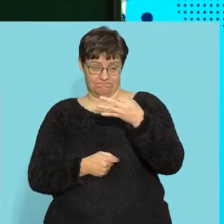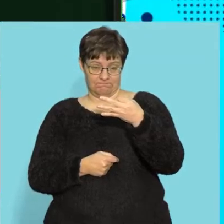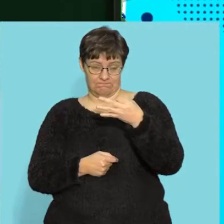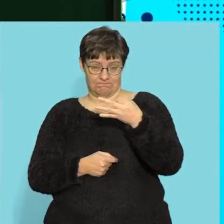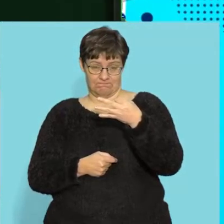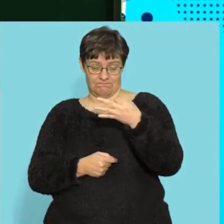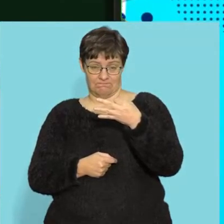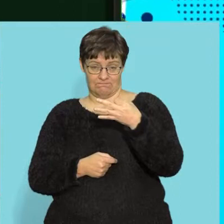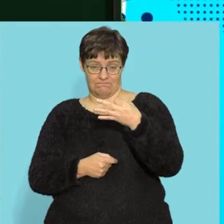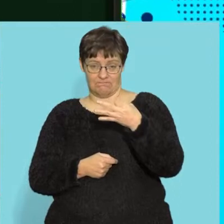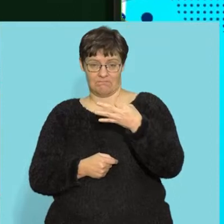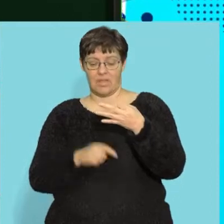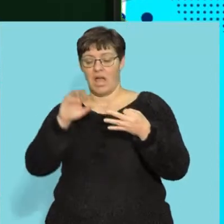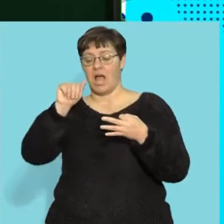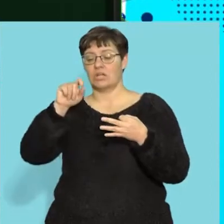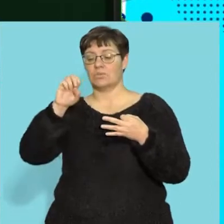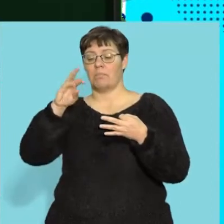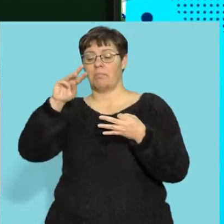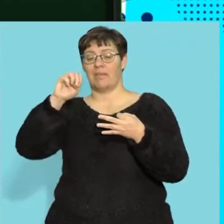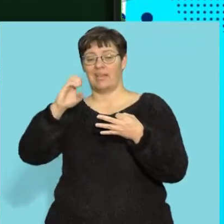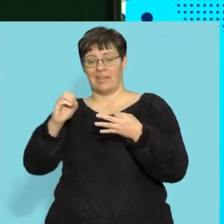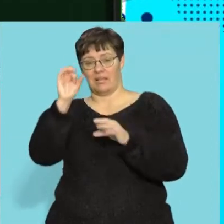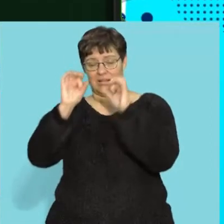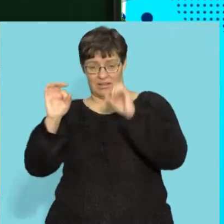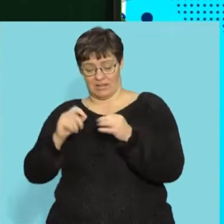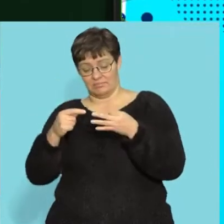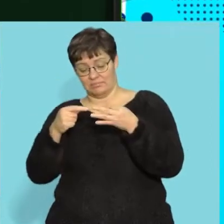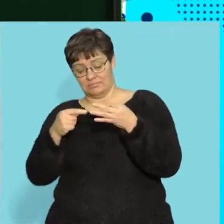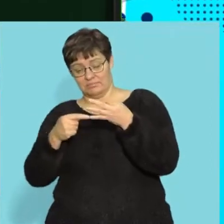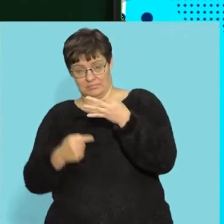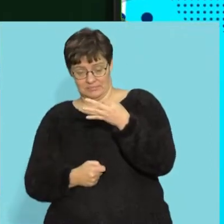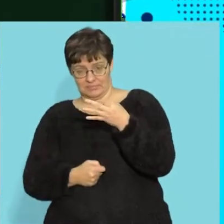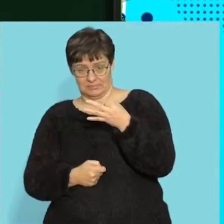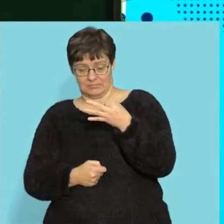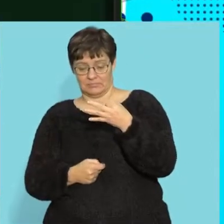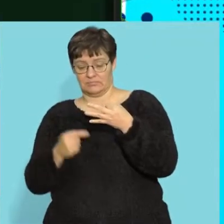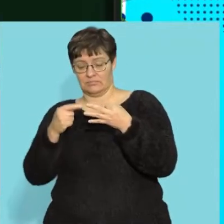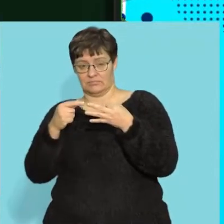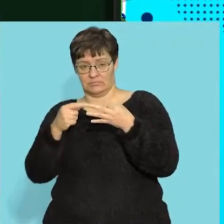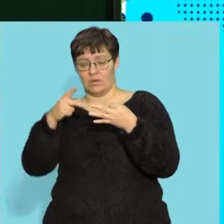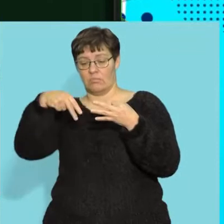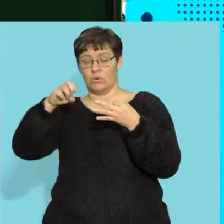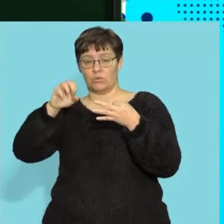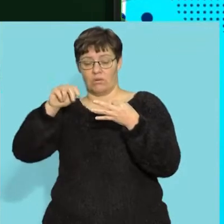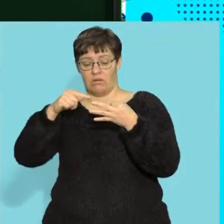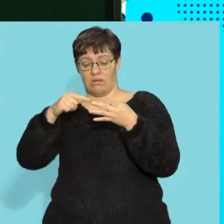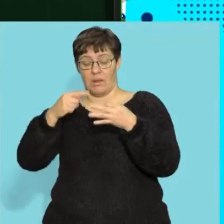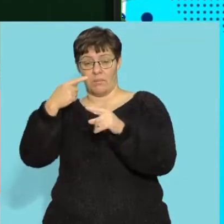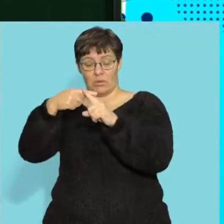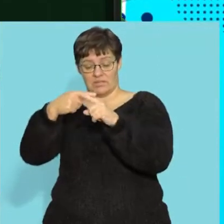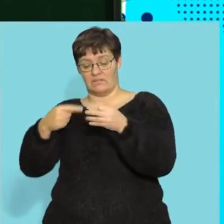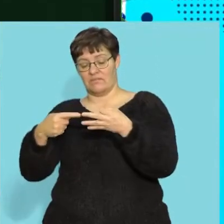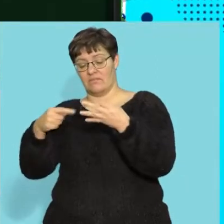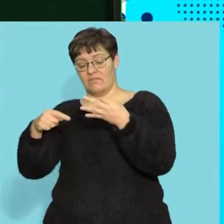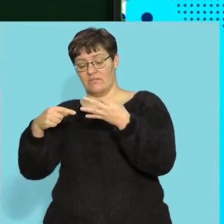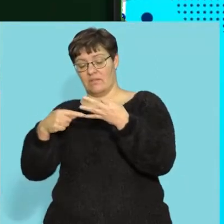important, what we already know. There are 3 subatomic particles, which is the protons, the neutrons, and the electron. Now